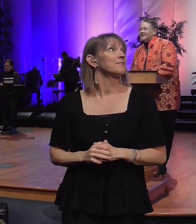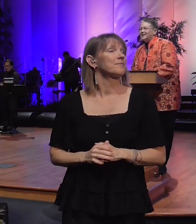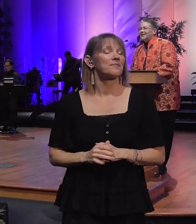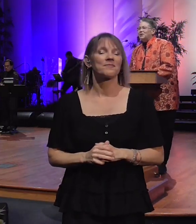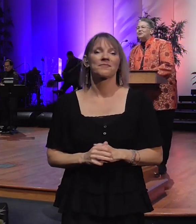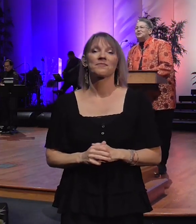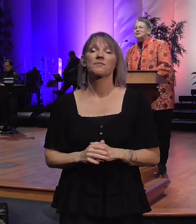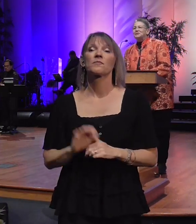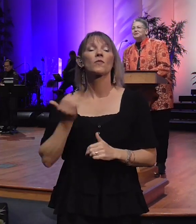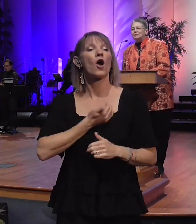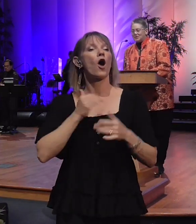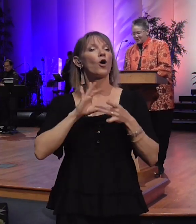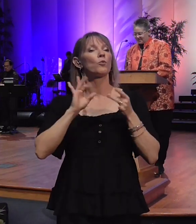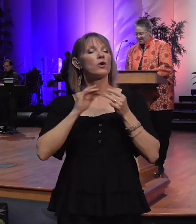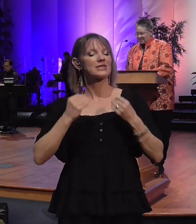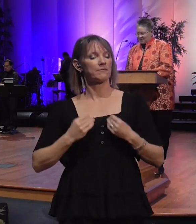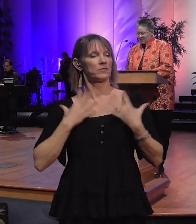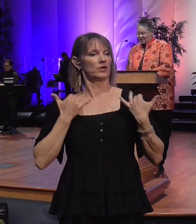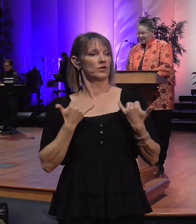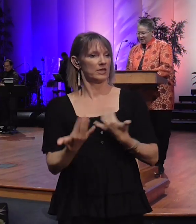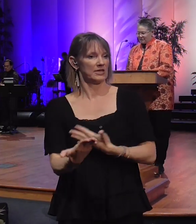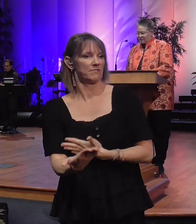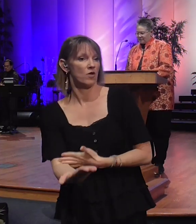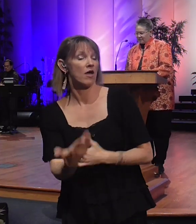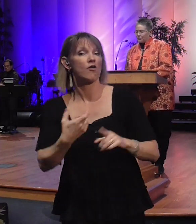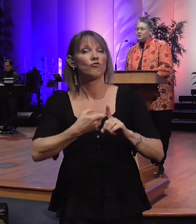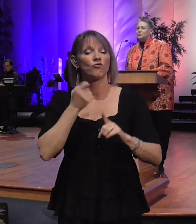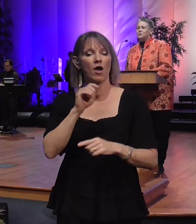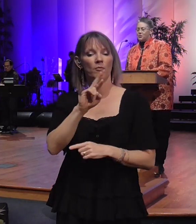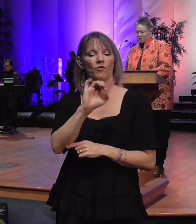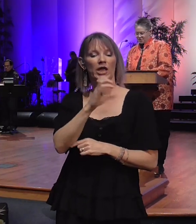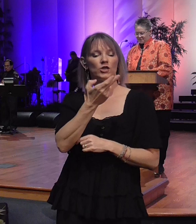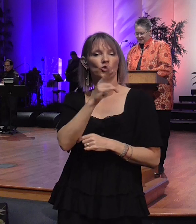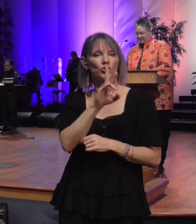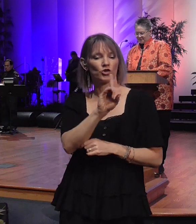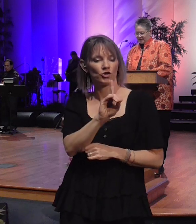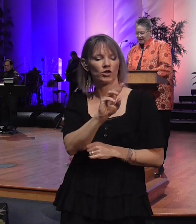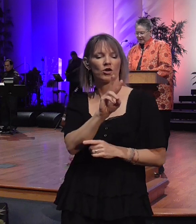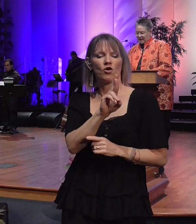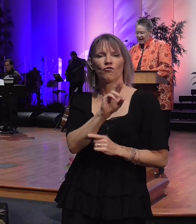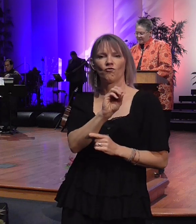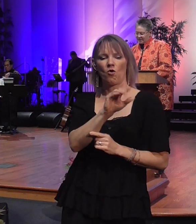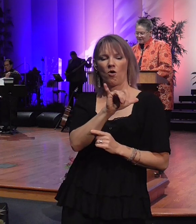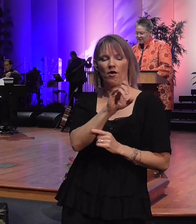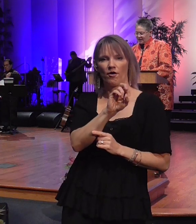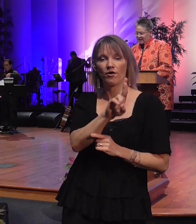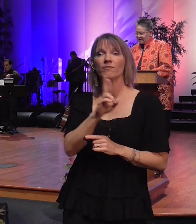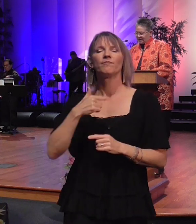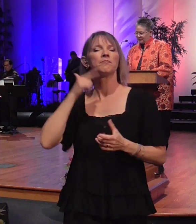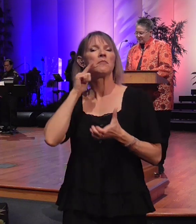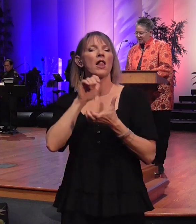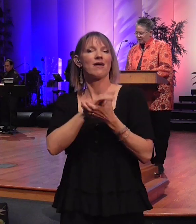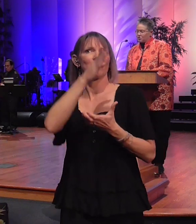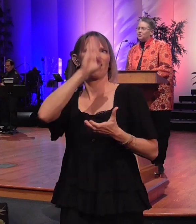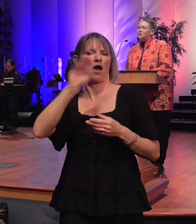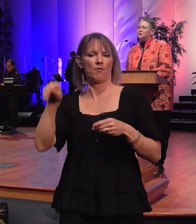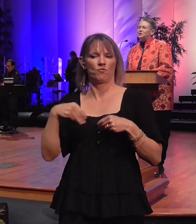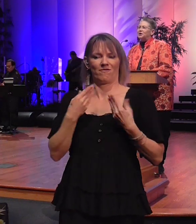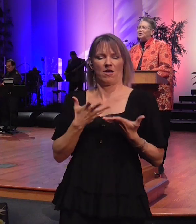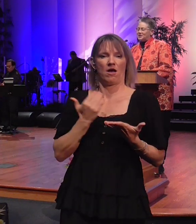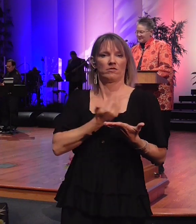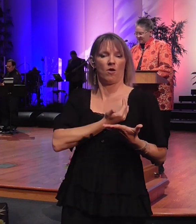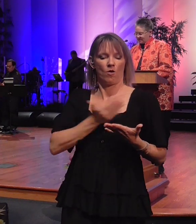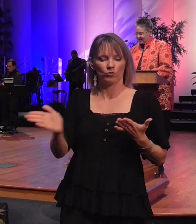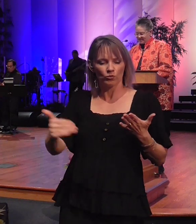Our words of inspiration this morning are from Richard Rohr. I believe that God gives us our soul, our